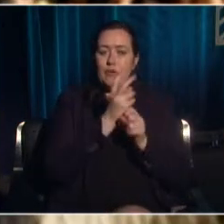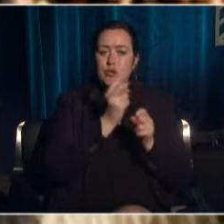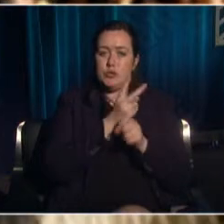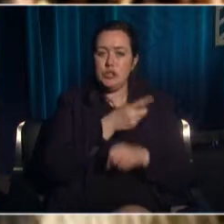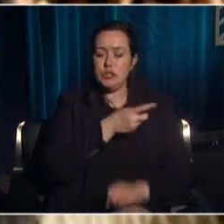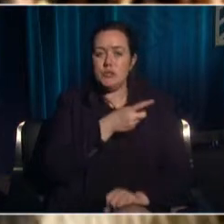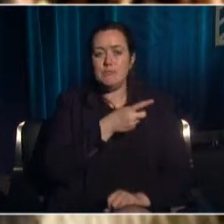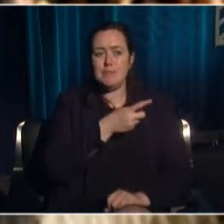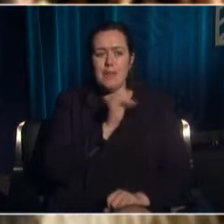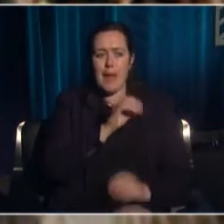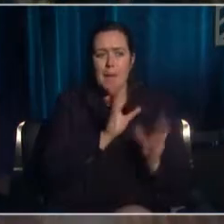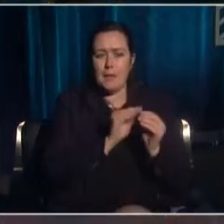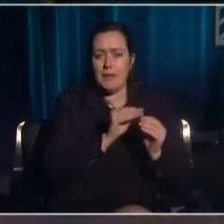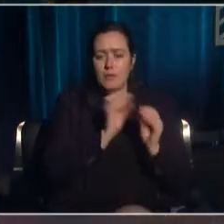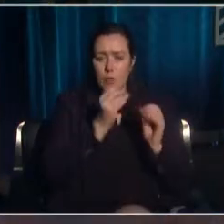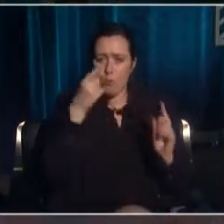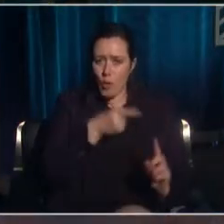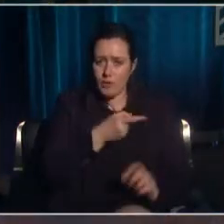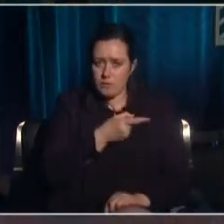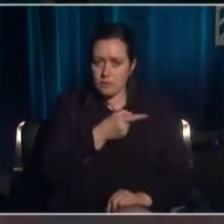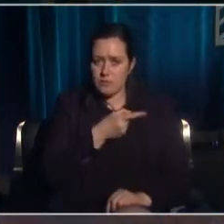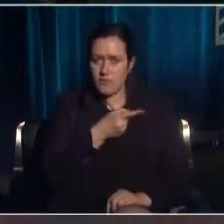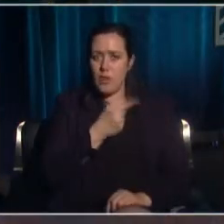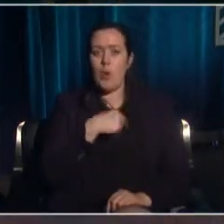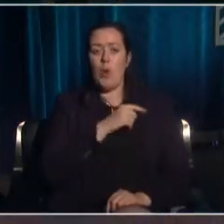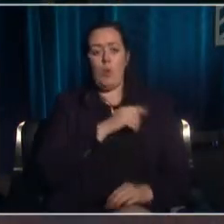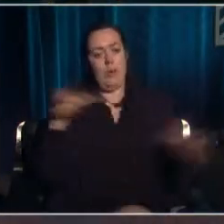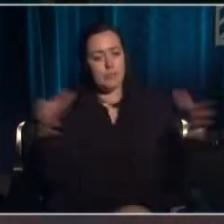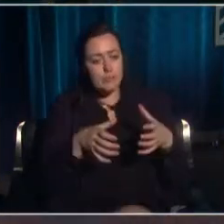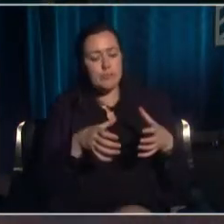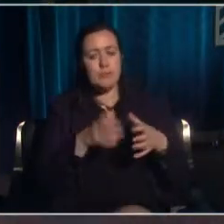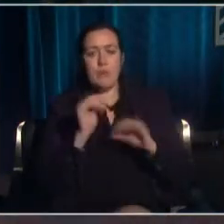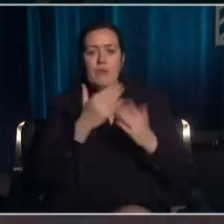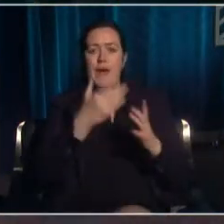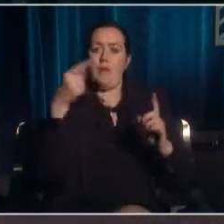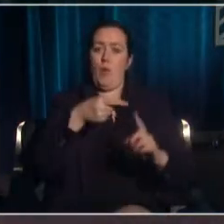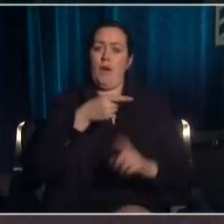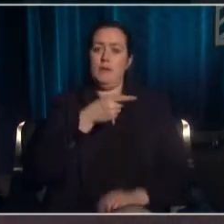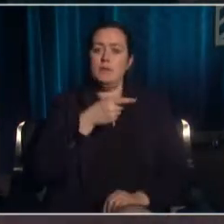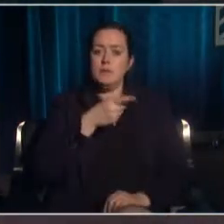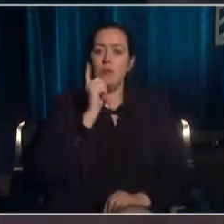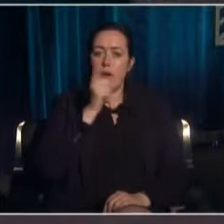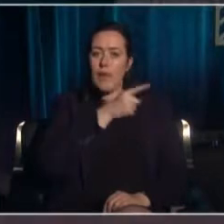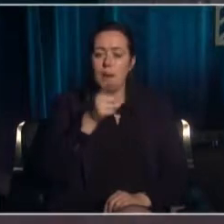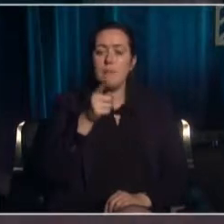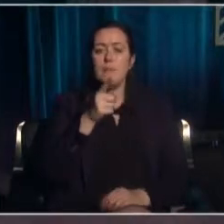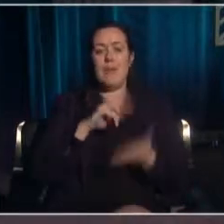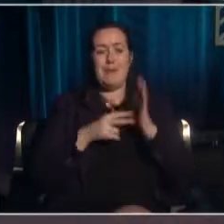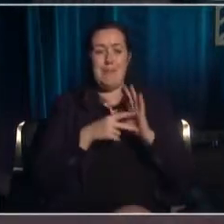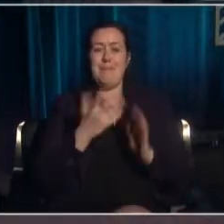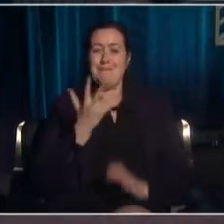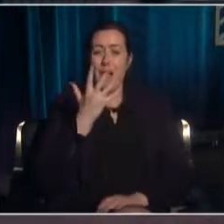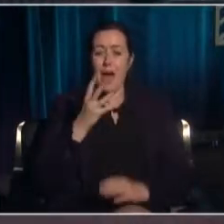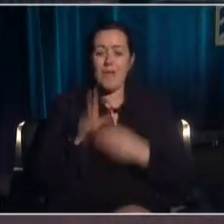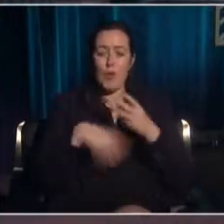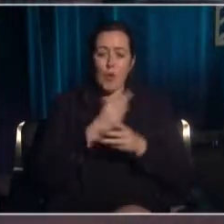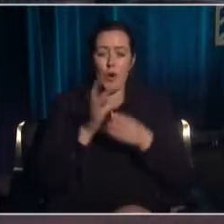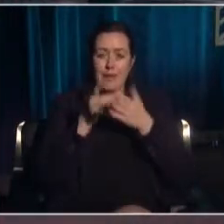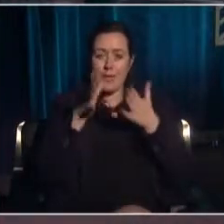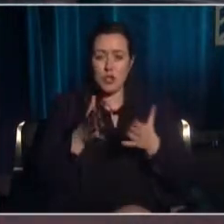point. We got together and gave them a point, and it meant that we could get 5 world leaders on a platform